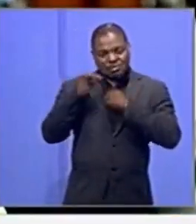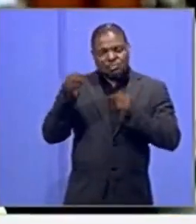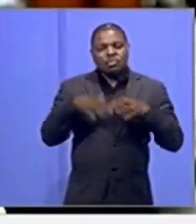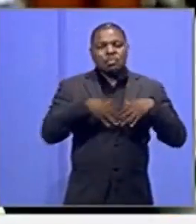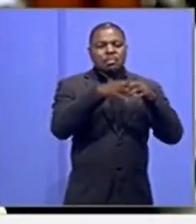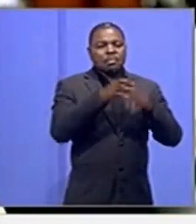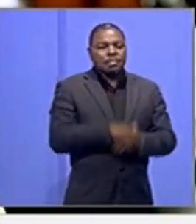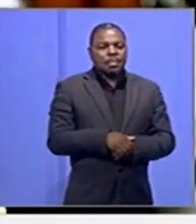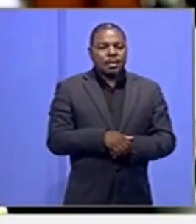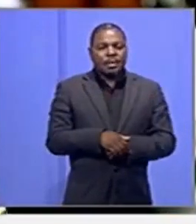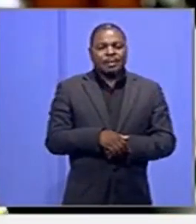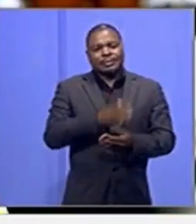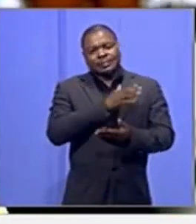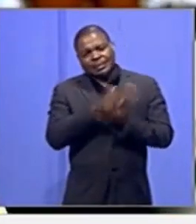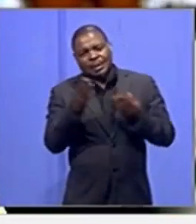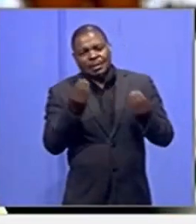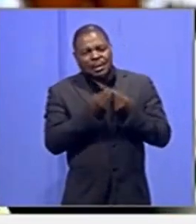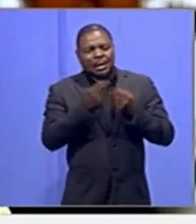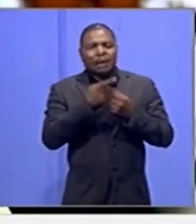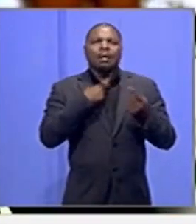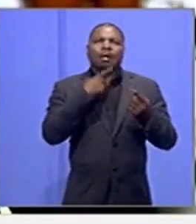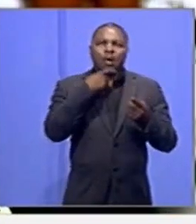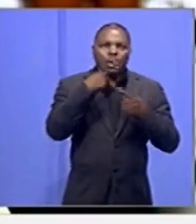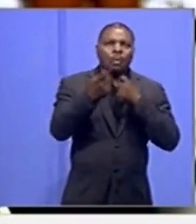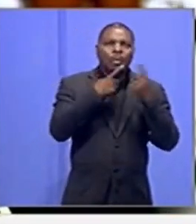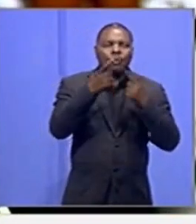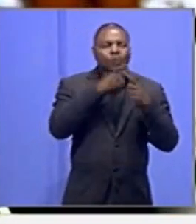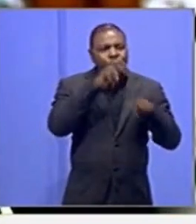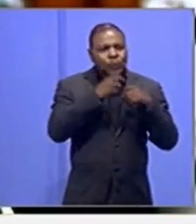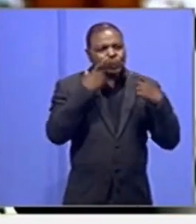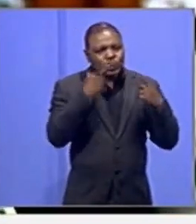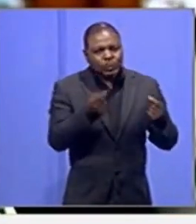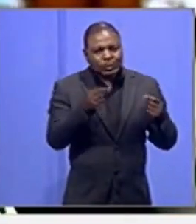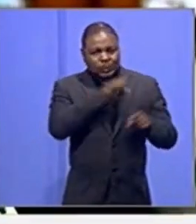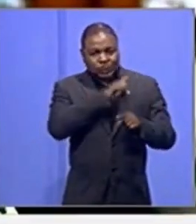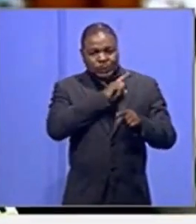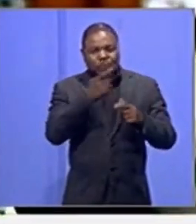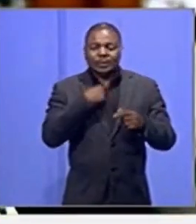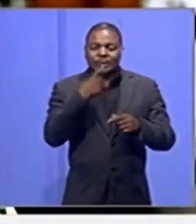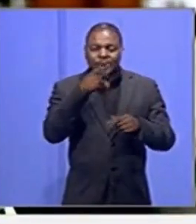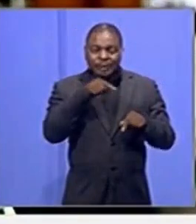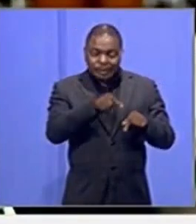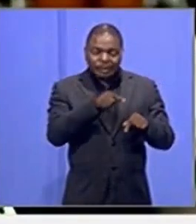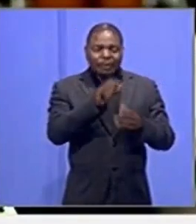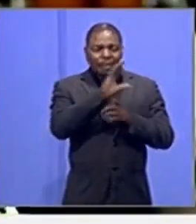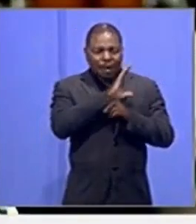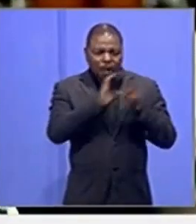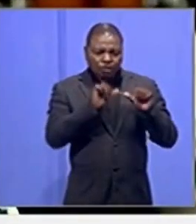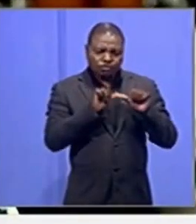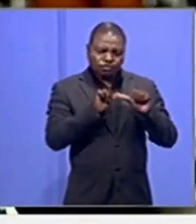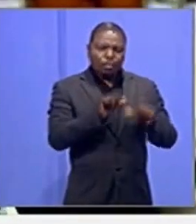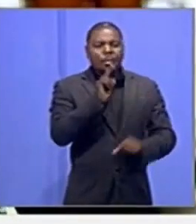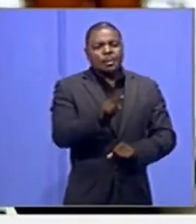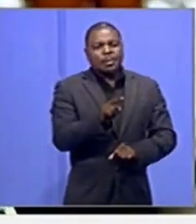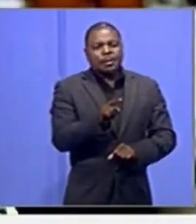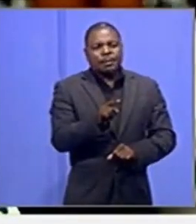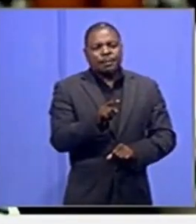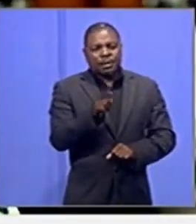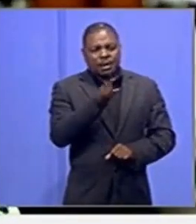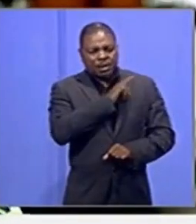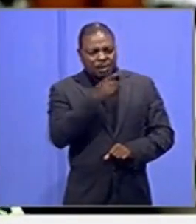certain things that still need to be done. That's why we are talking about the sustenance of this culture, because we are